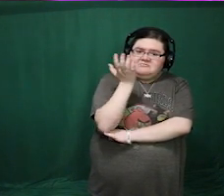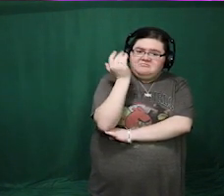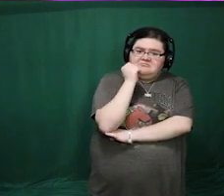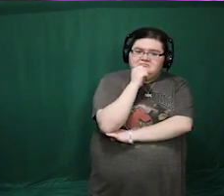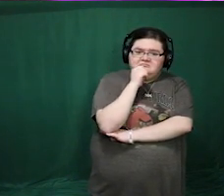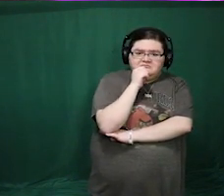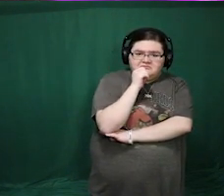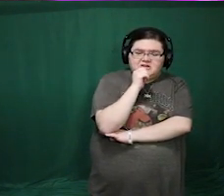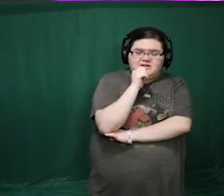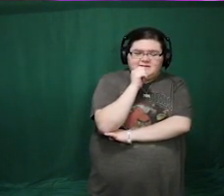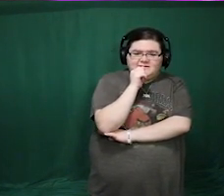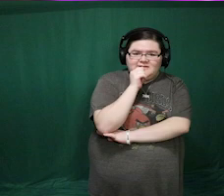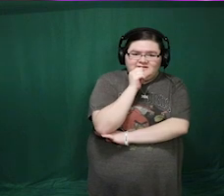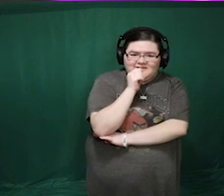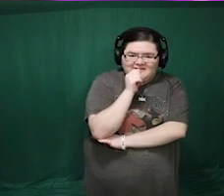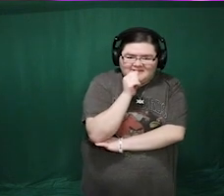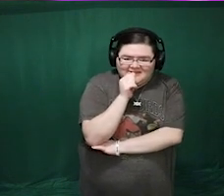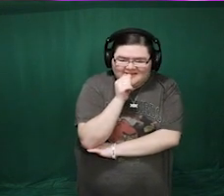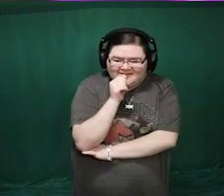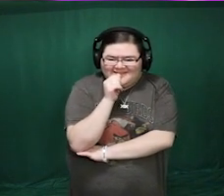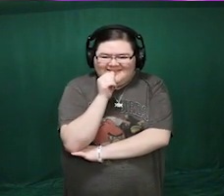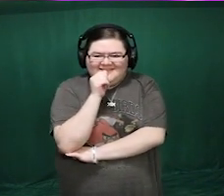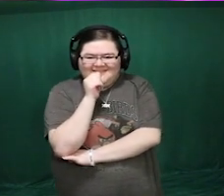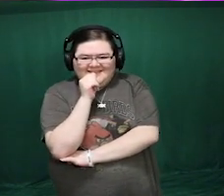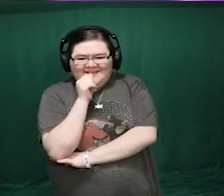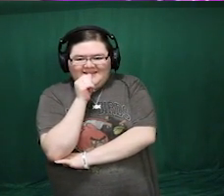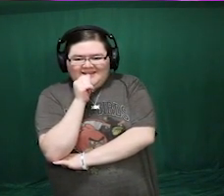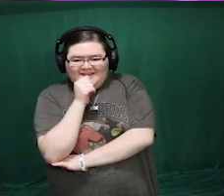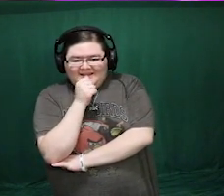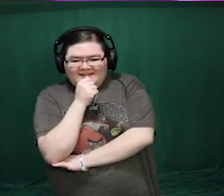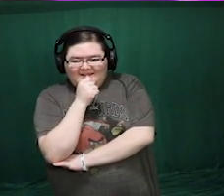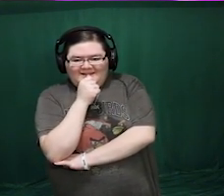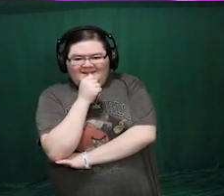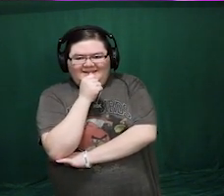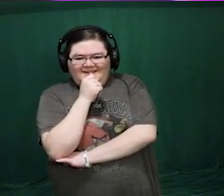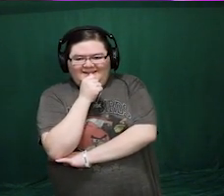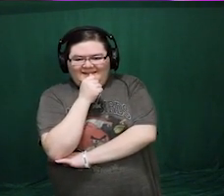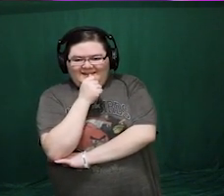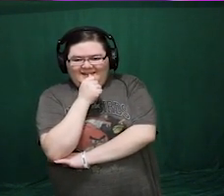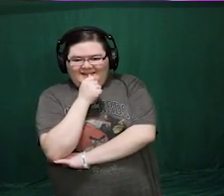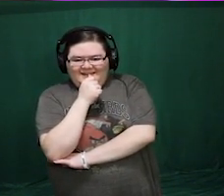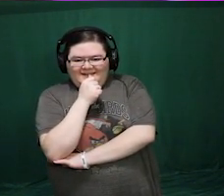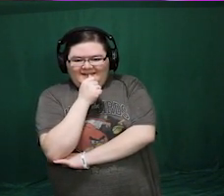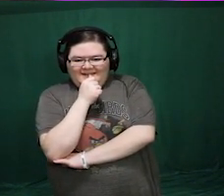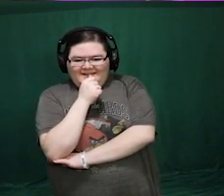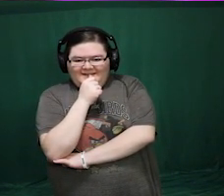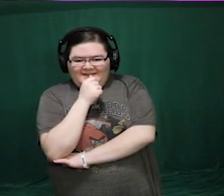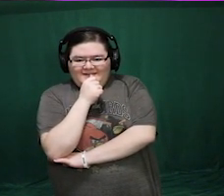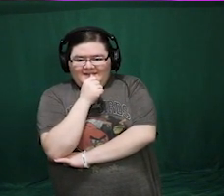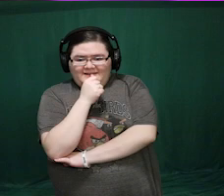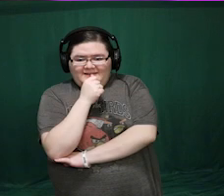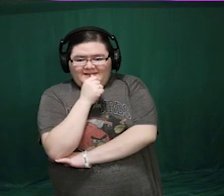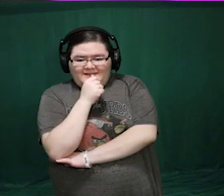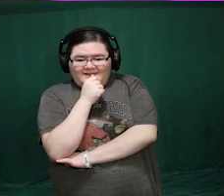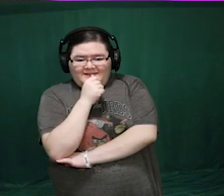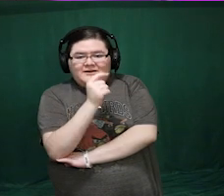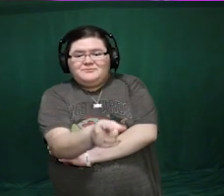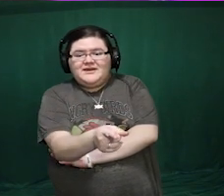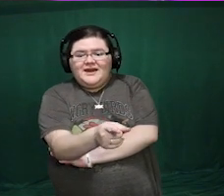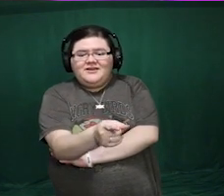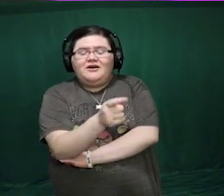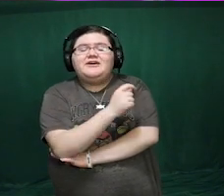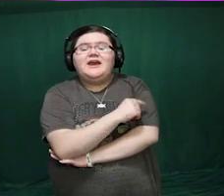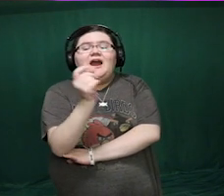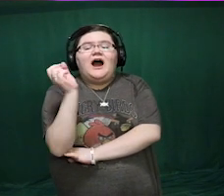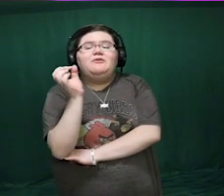god. Okay. Shut up, you're a musician, bruv. Don't you know what a zither is? I've never heard of a zither in my life. You are a zither.